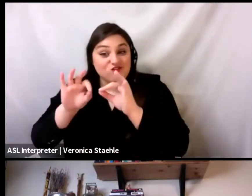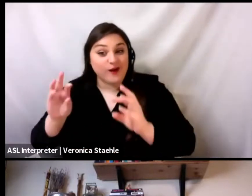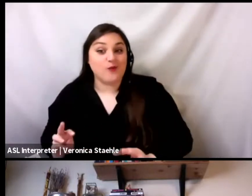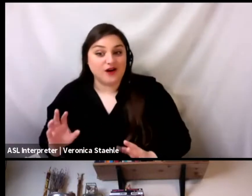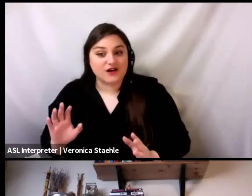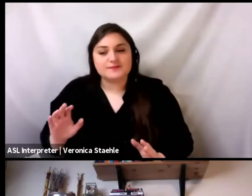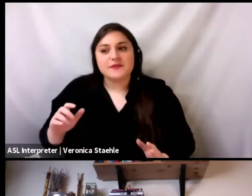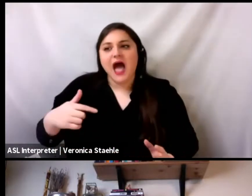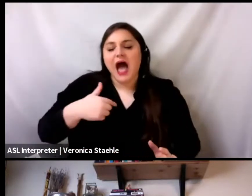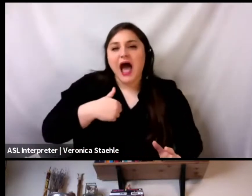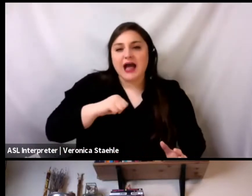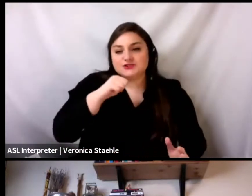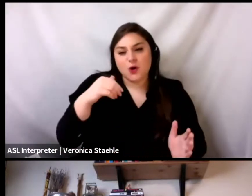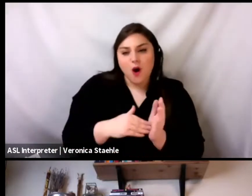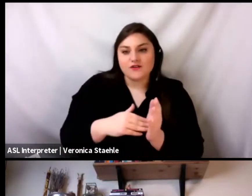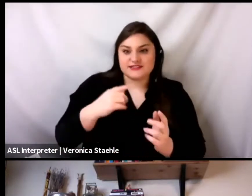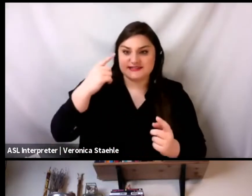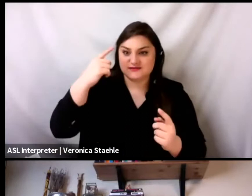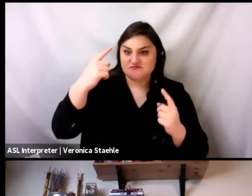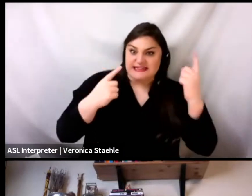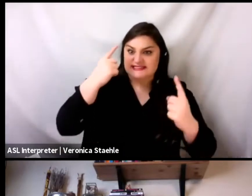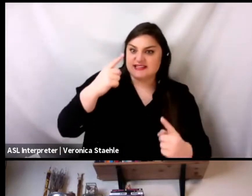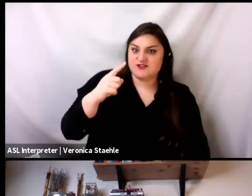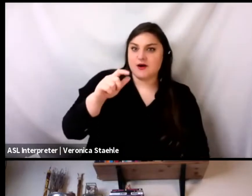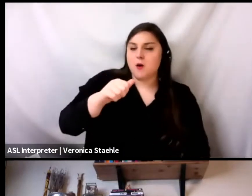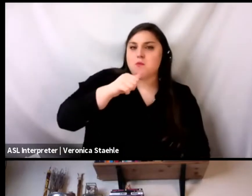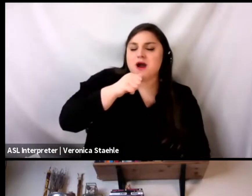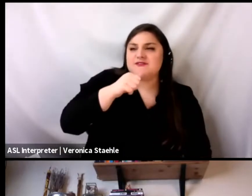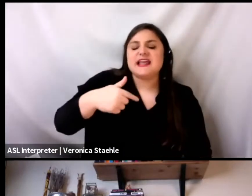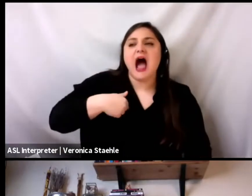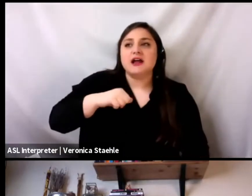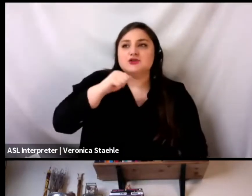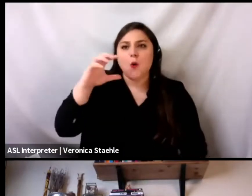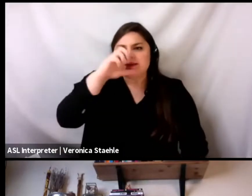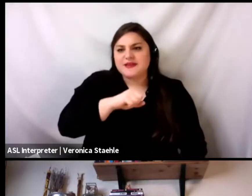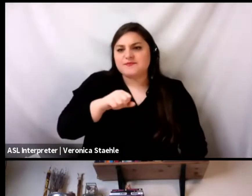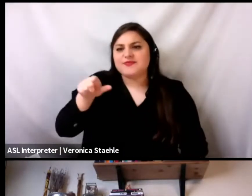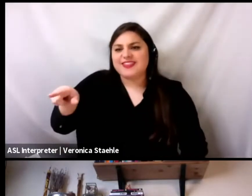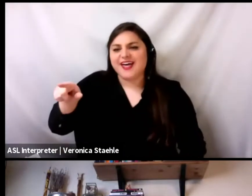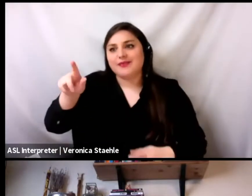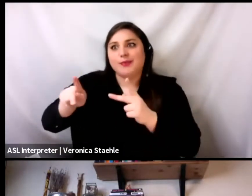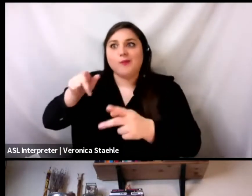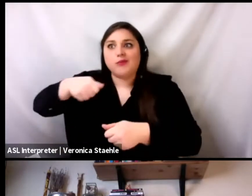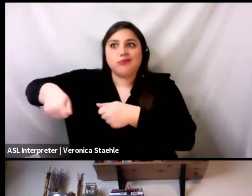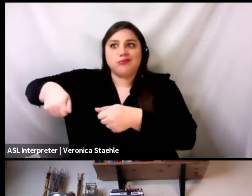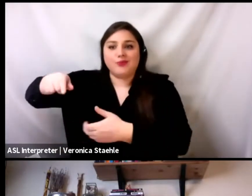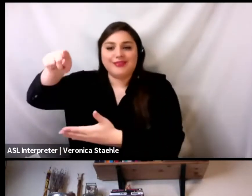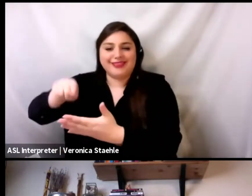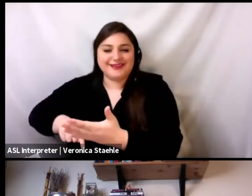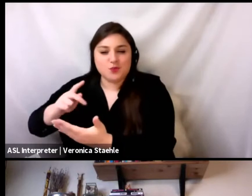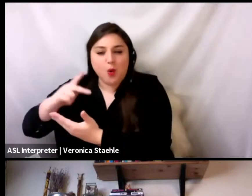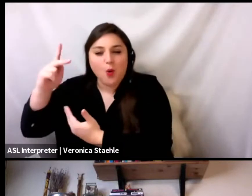my messages one by one. I just lower my expectations to nothing because